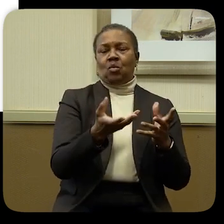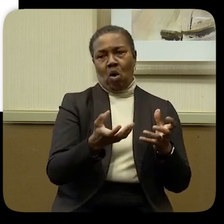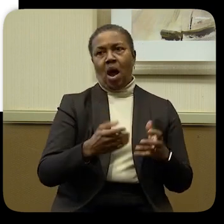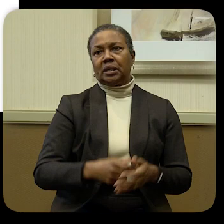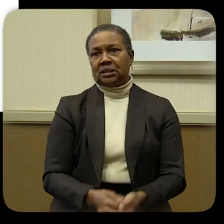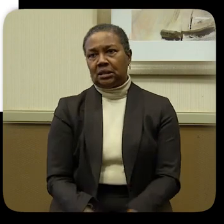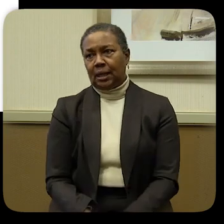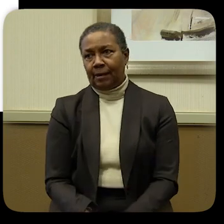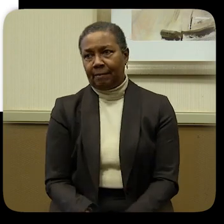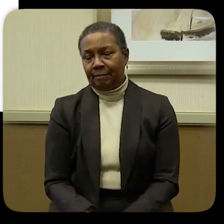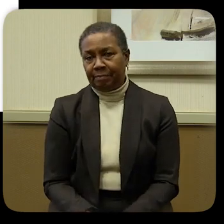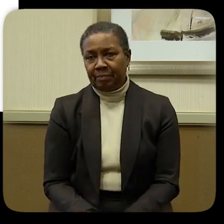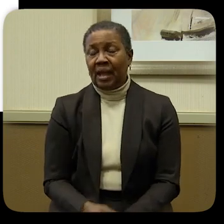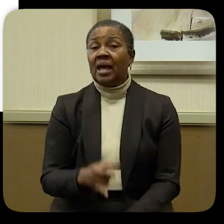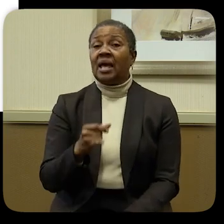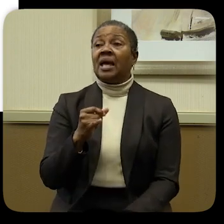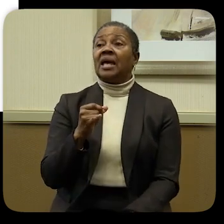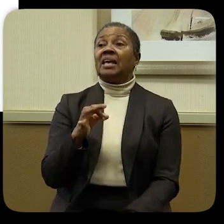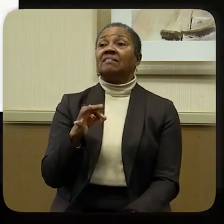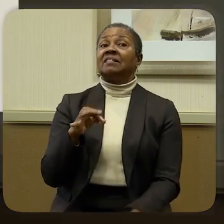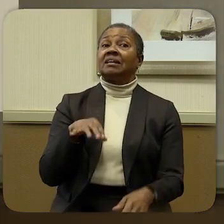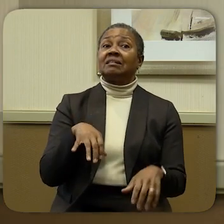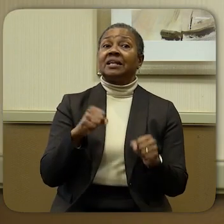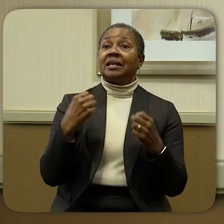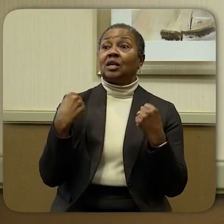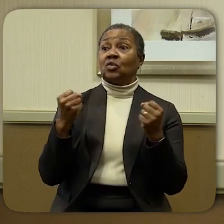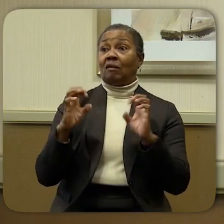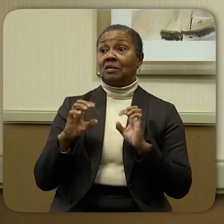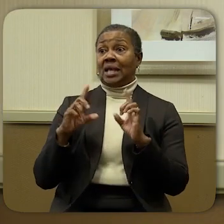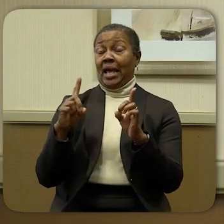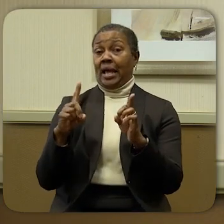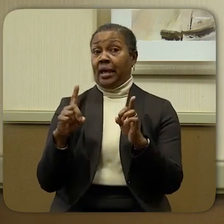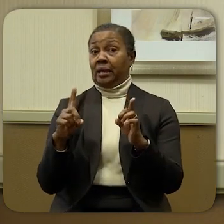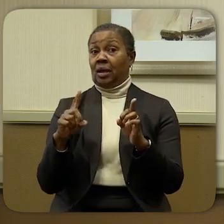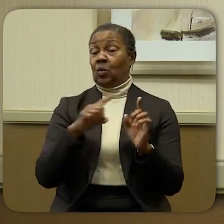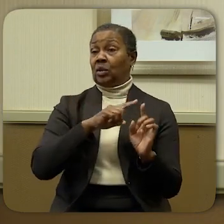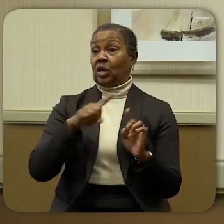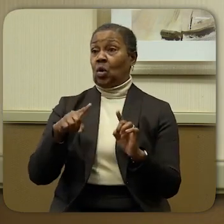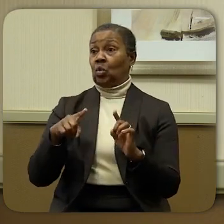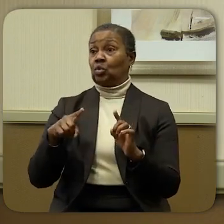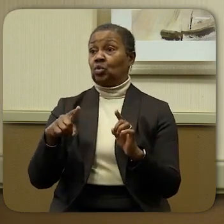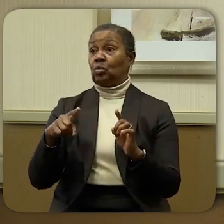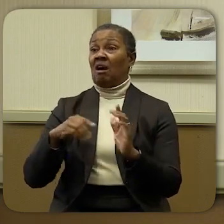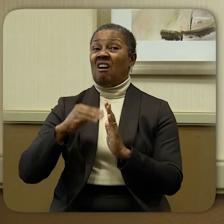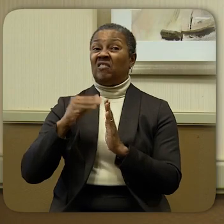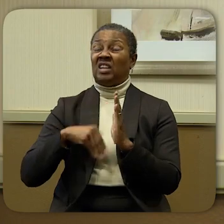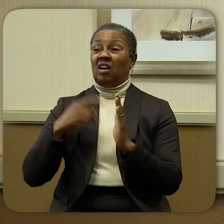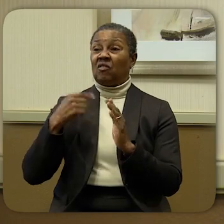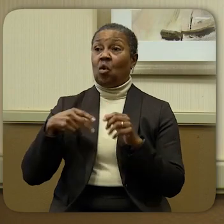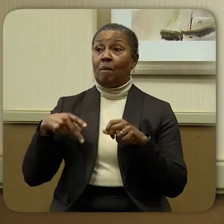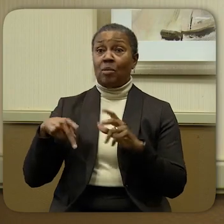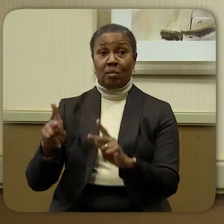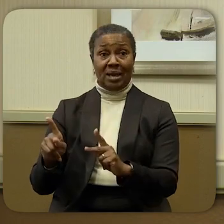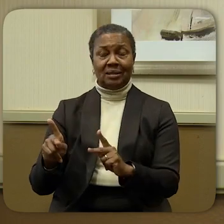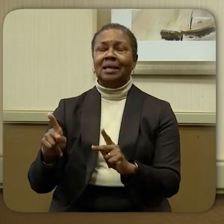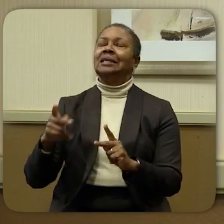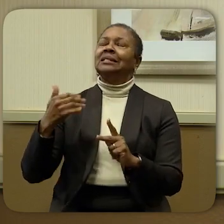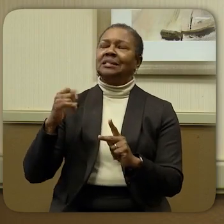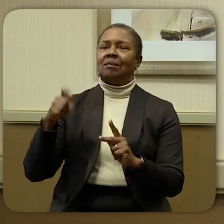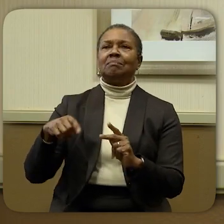you, but if they're taking driver's ed, when they go to get their permit, they still have to use their legal